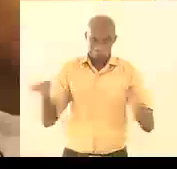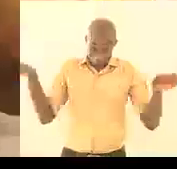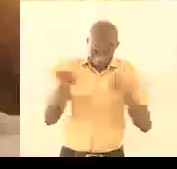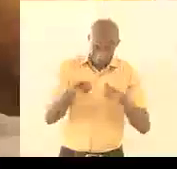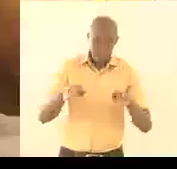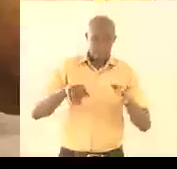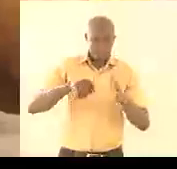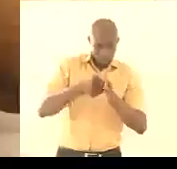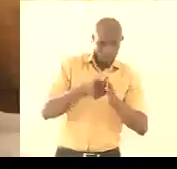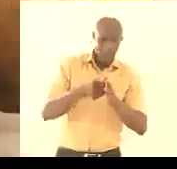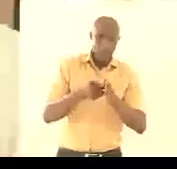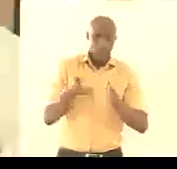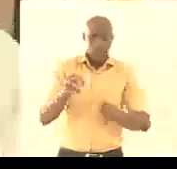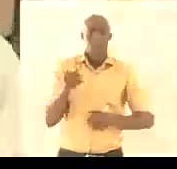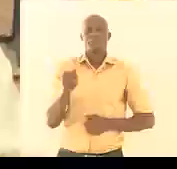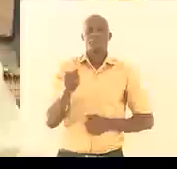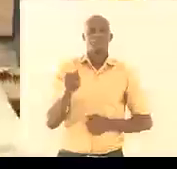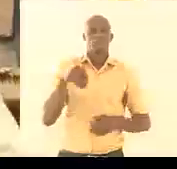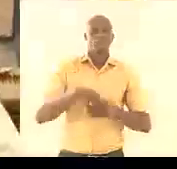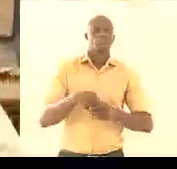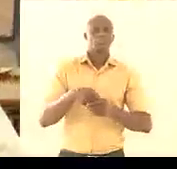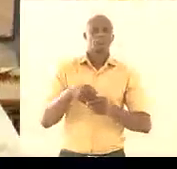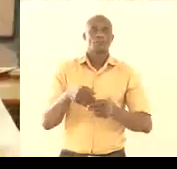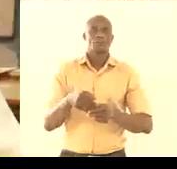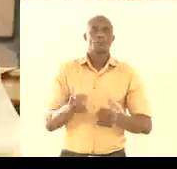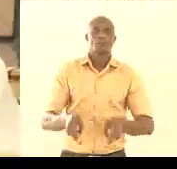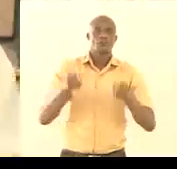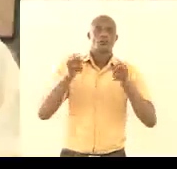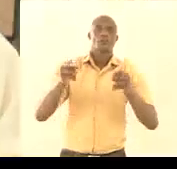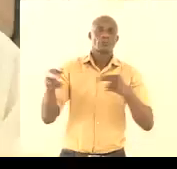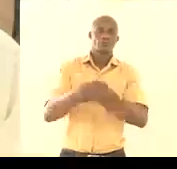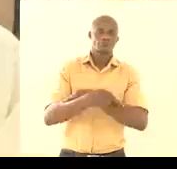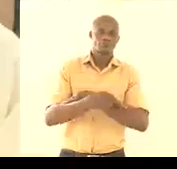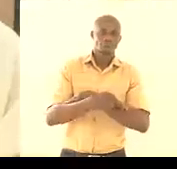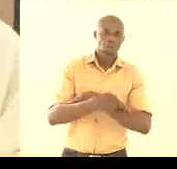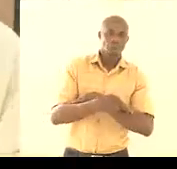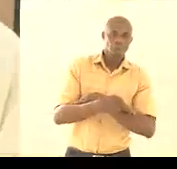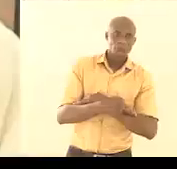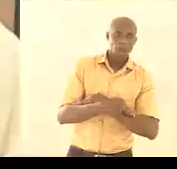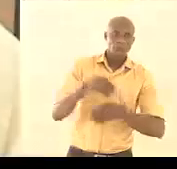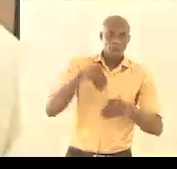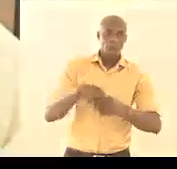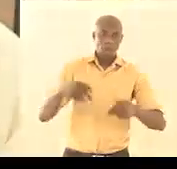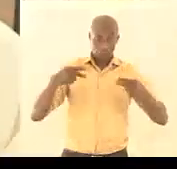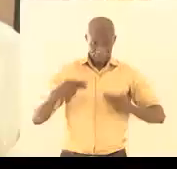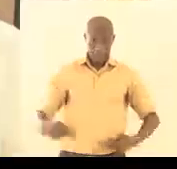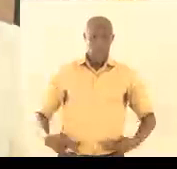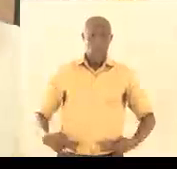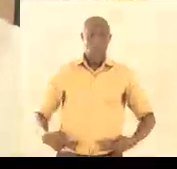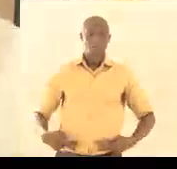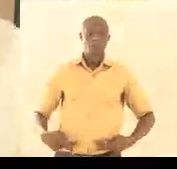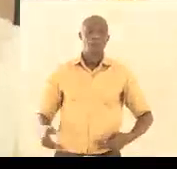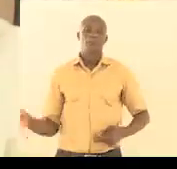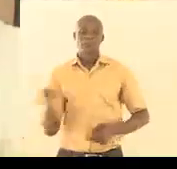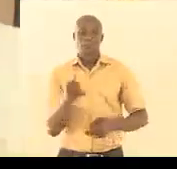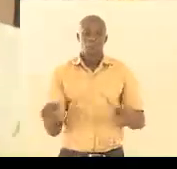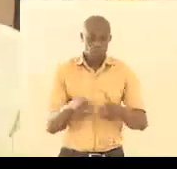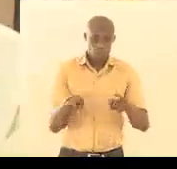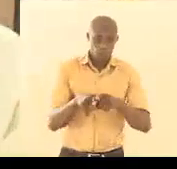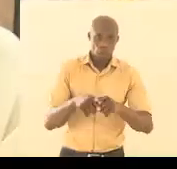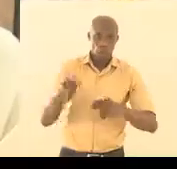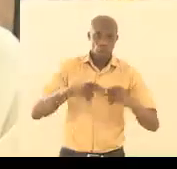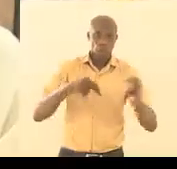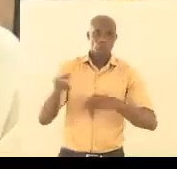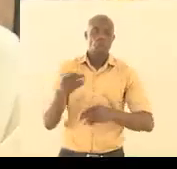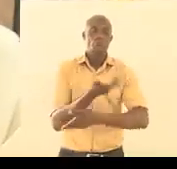in the upper room. They did not only erect barriers around themselves in the physical realm, they also